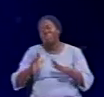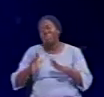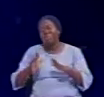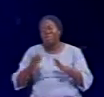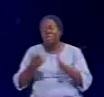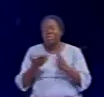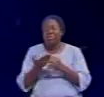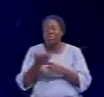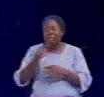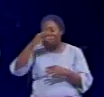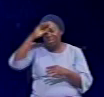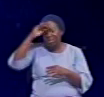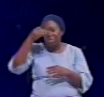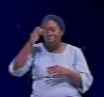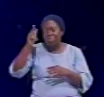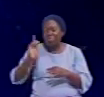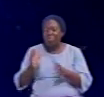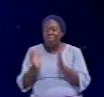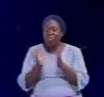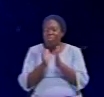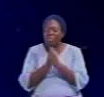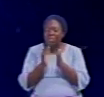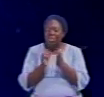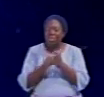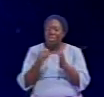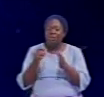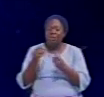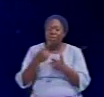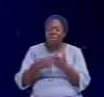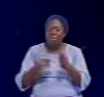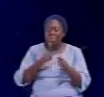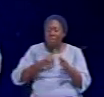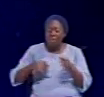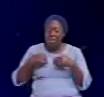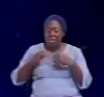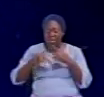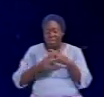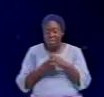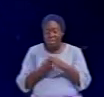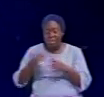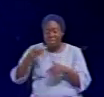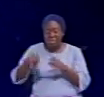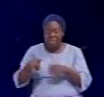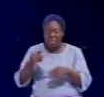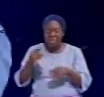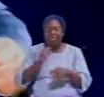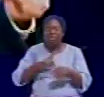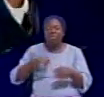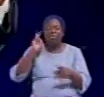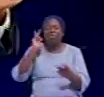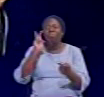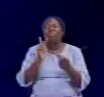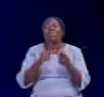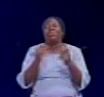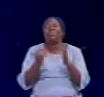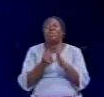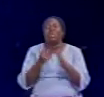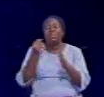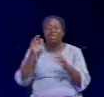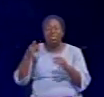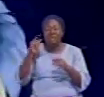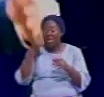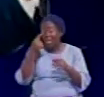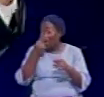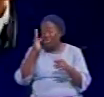through the man of God. Let's just pray that the work God has started in his life, the Lord will perfect it, that his eyes will not